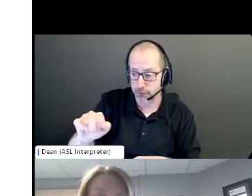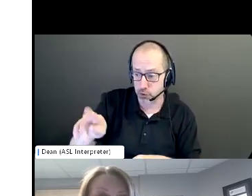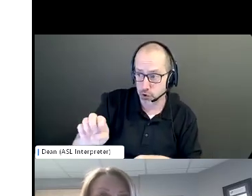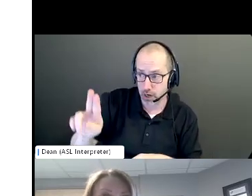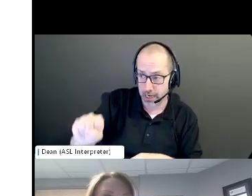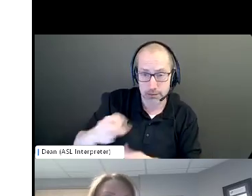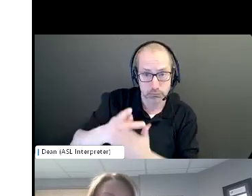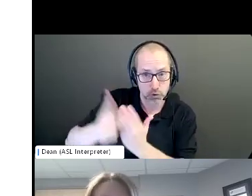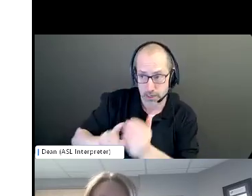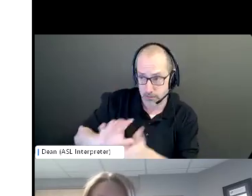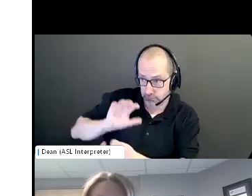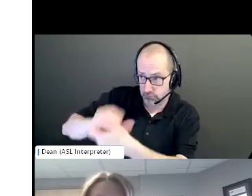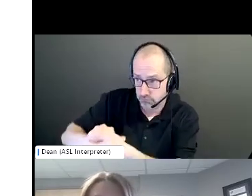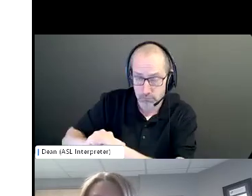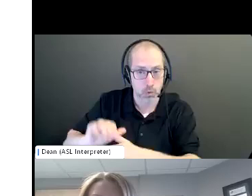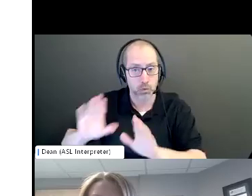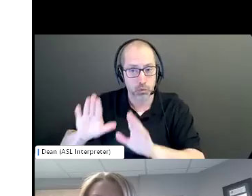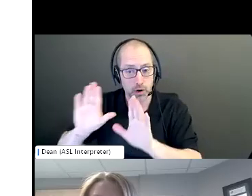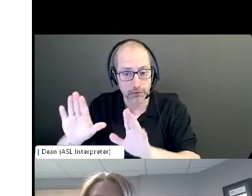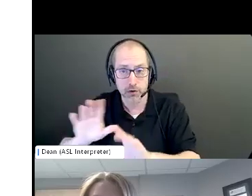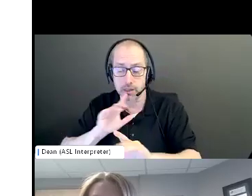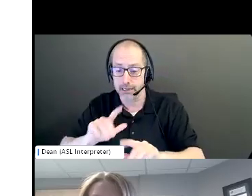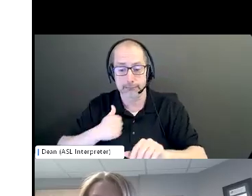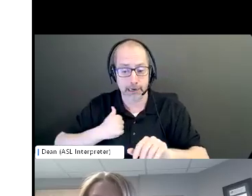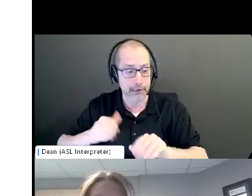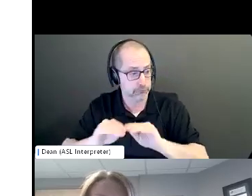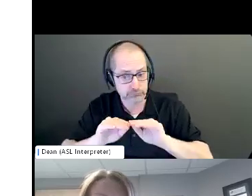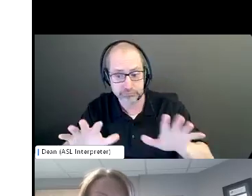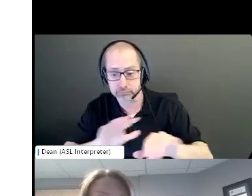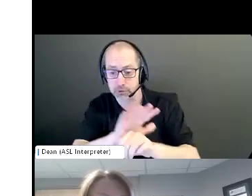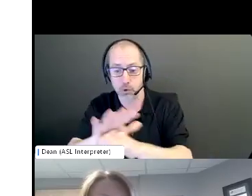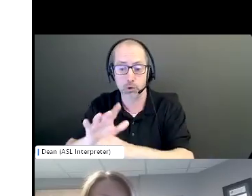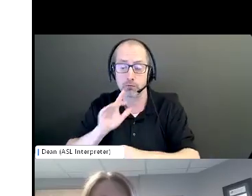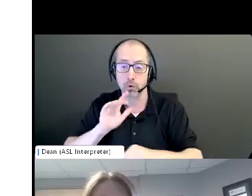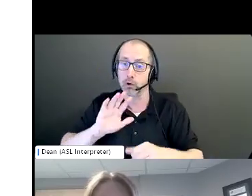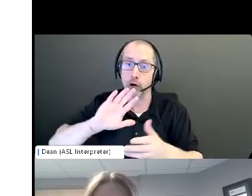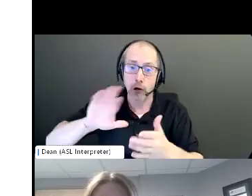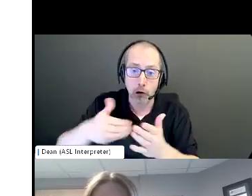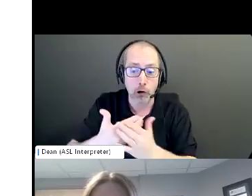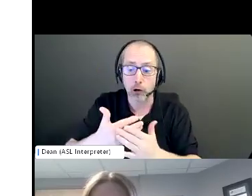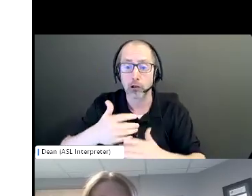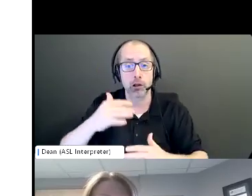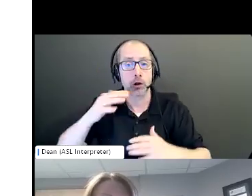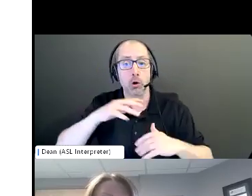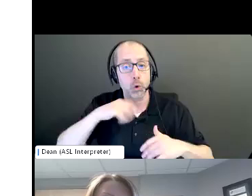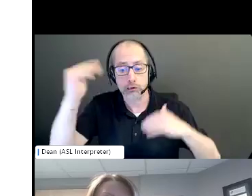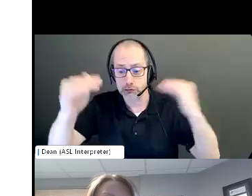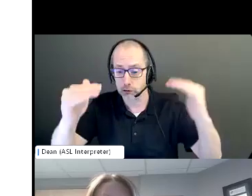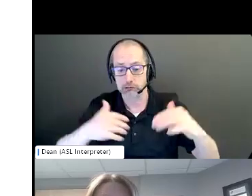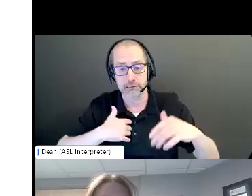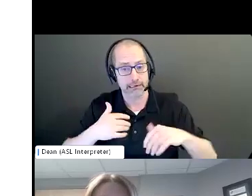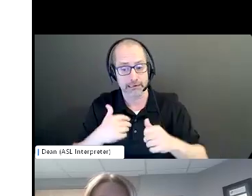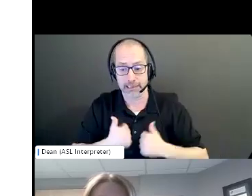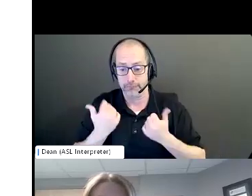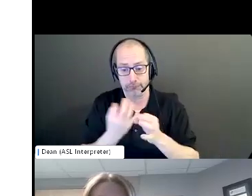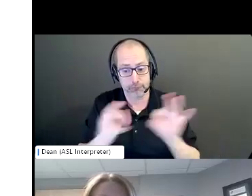elder abuse and in promoting Canada, where older adults live free from ageism, neglect, and harm. We